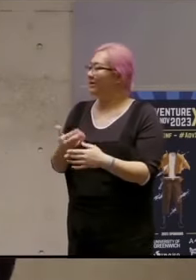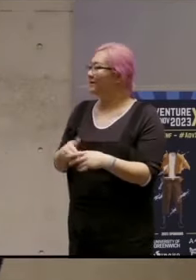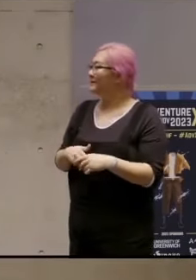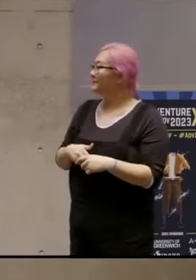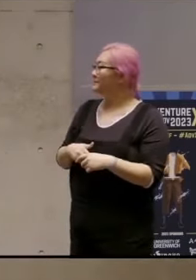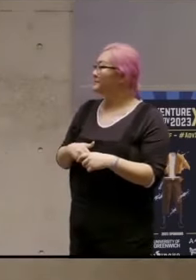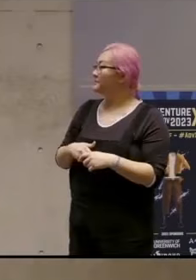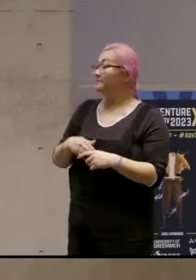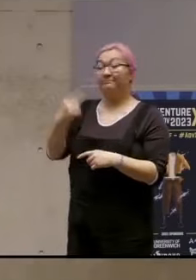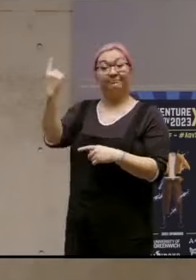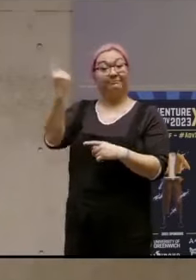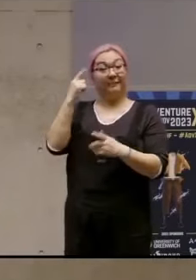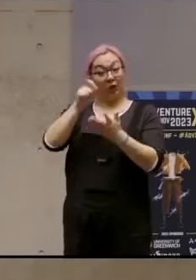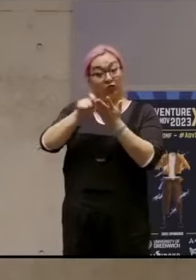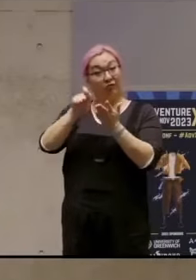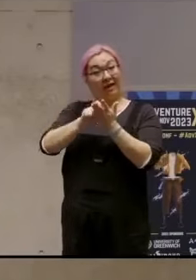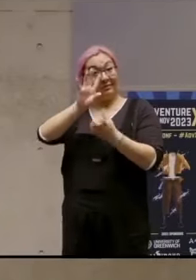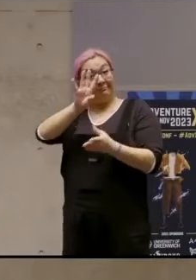of this game adaptation.